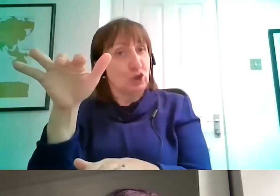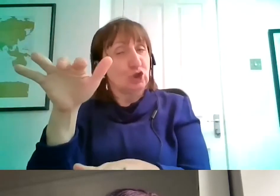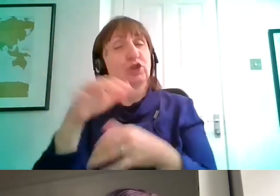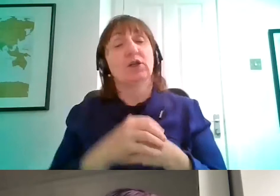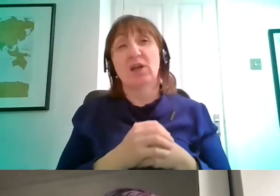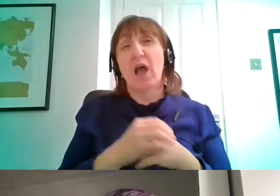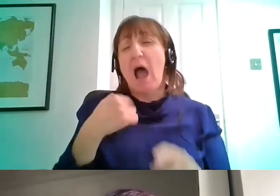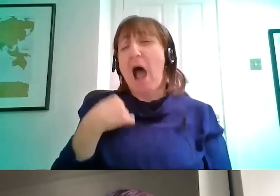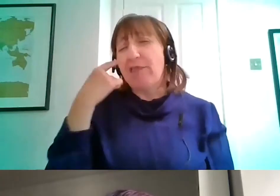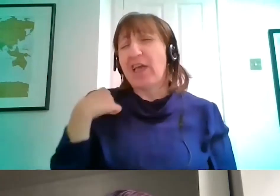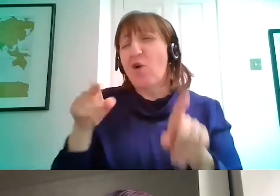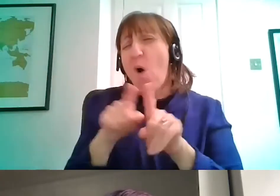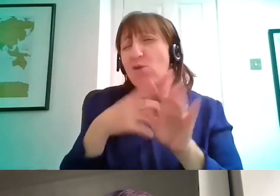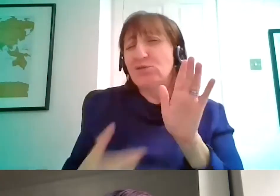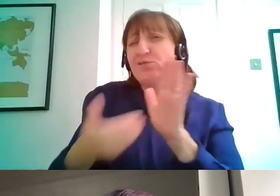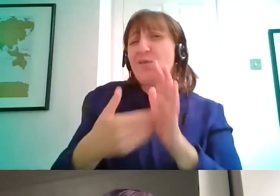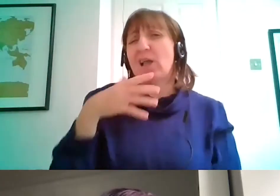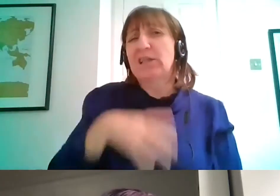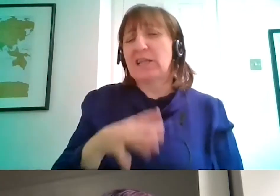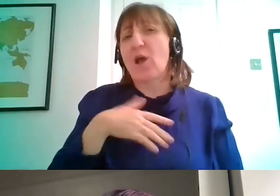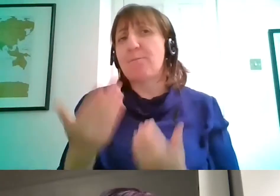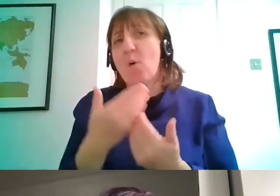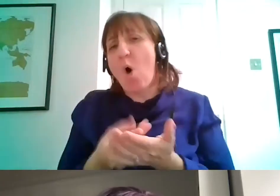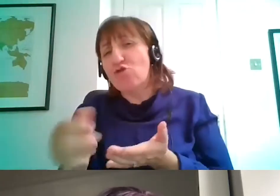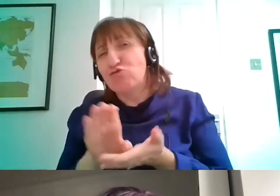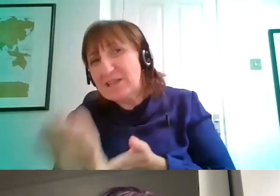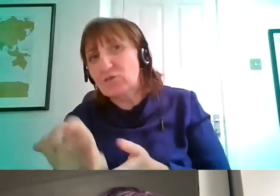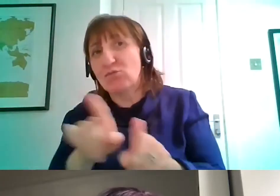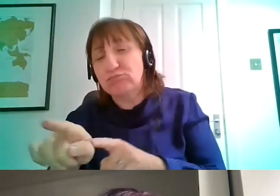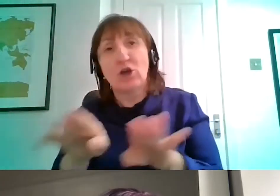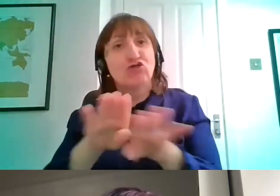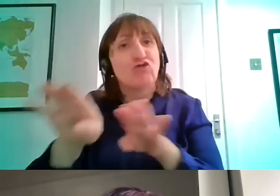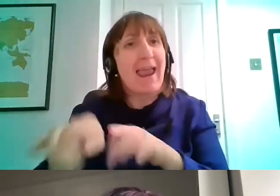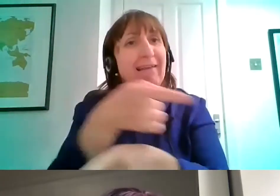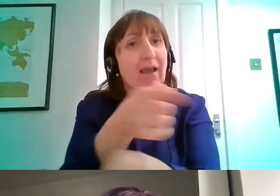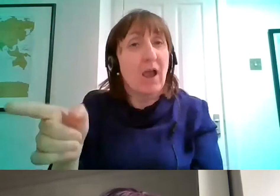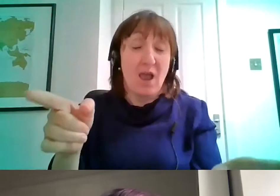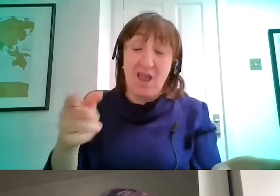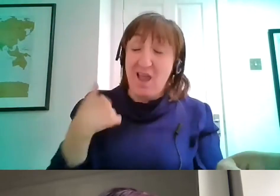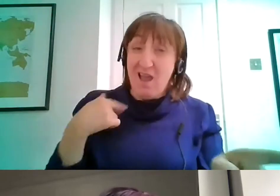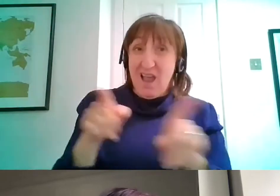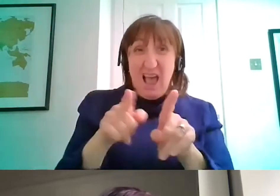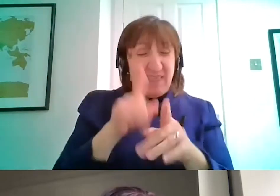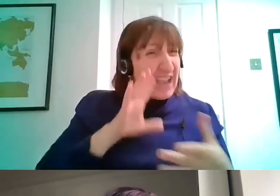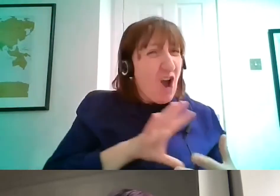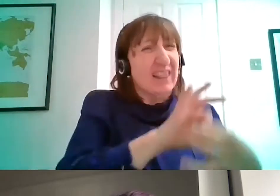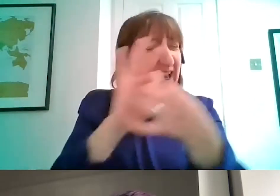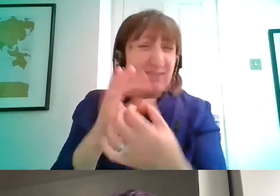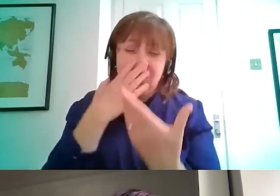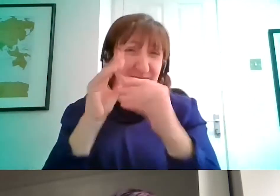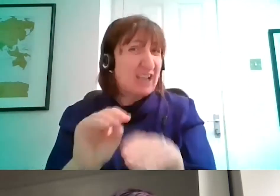I think we also need to put more resources into training, which I suppose, again, it kind of all links to